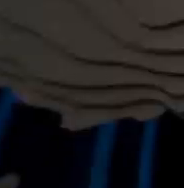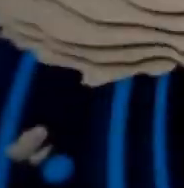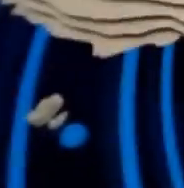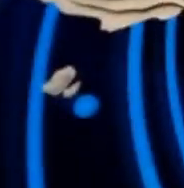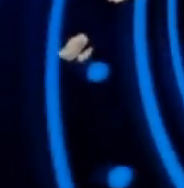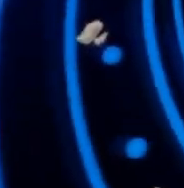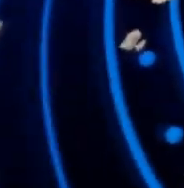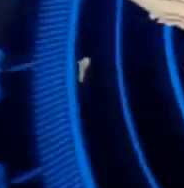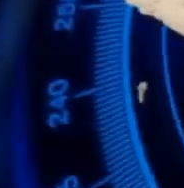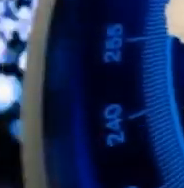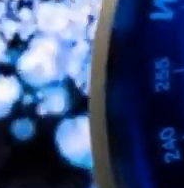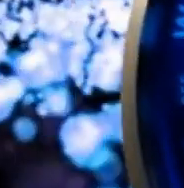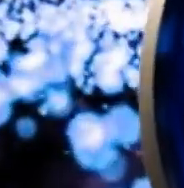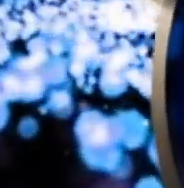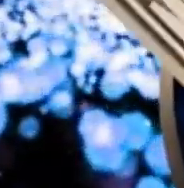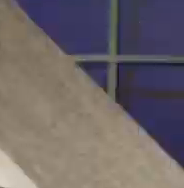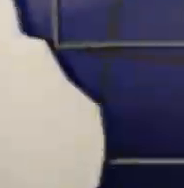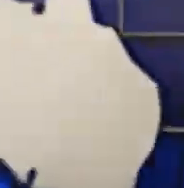ibit.